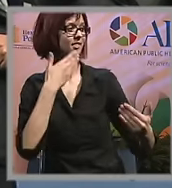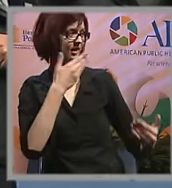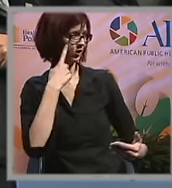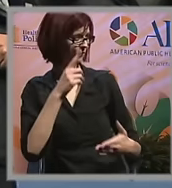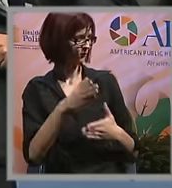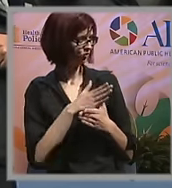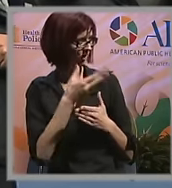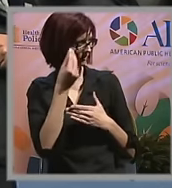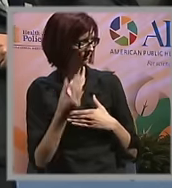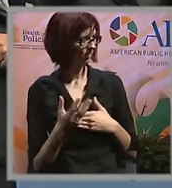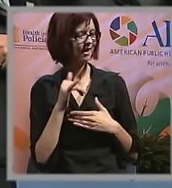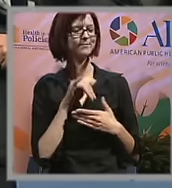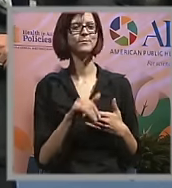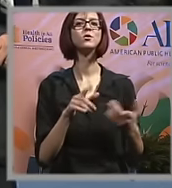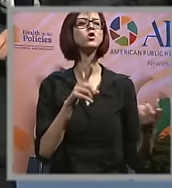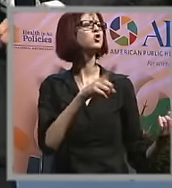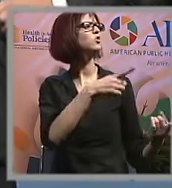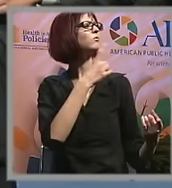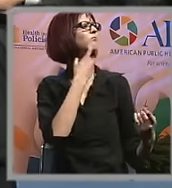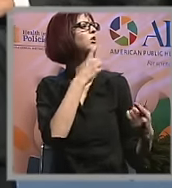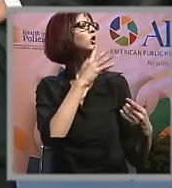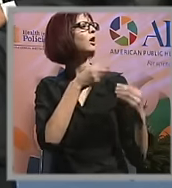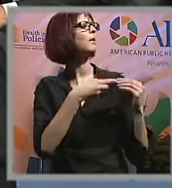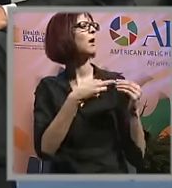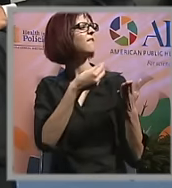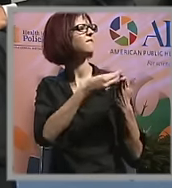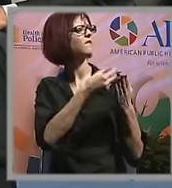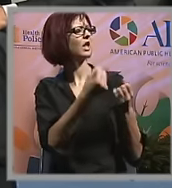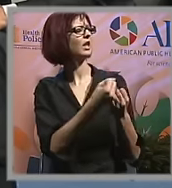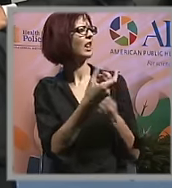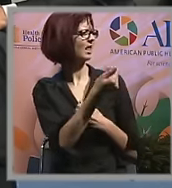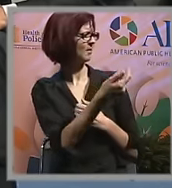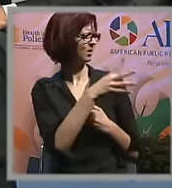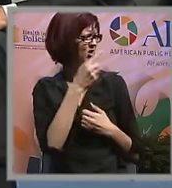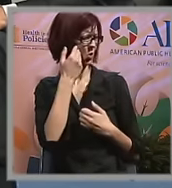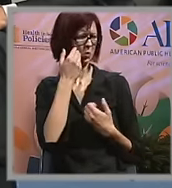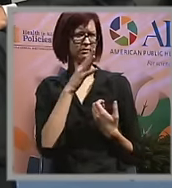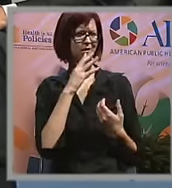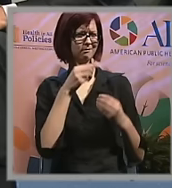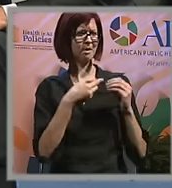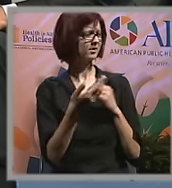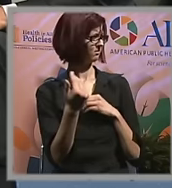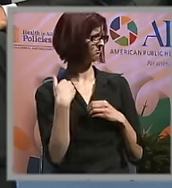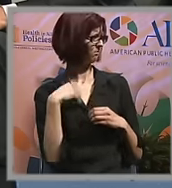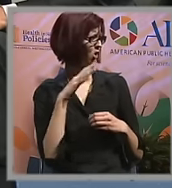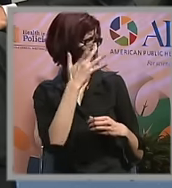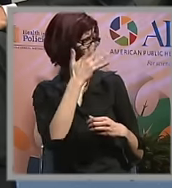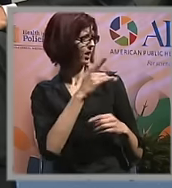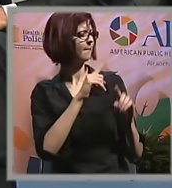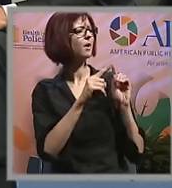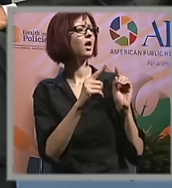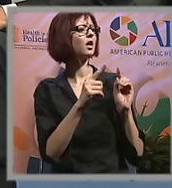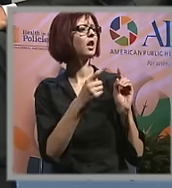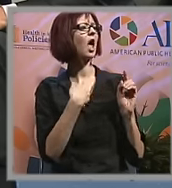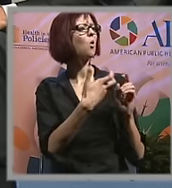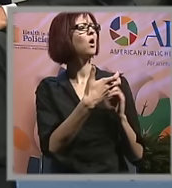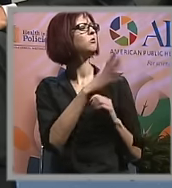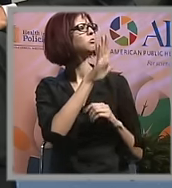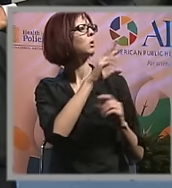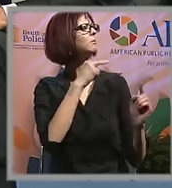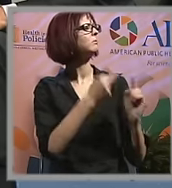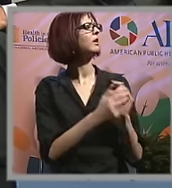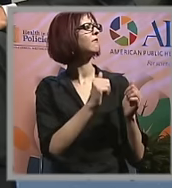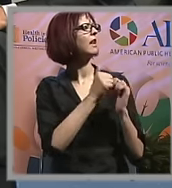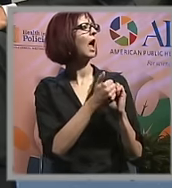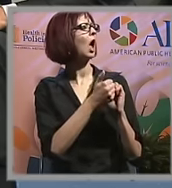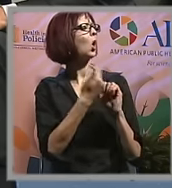that. Sure. You touched on funding a little bit. I know we had talked about this a bit earlier. But I wanted to also get your thoughts on how